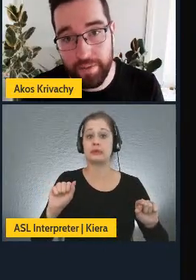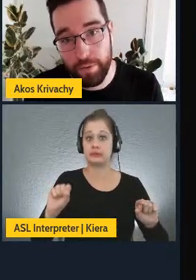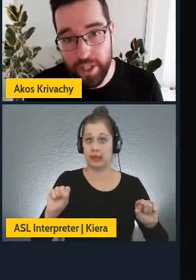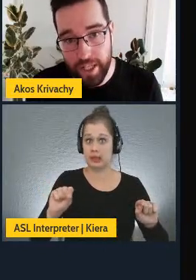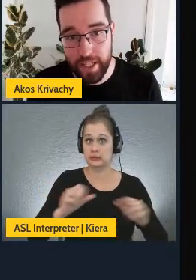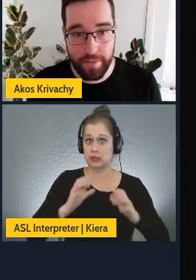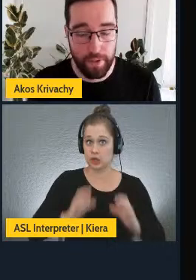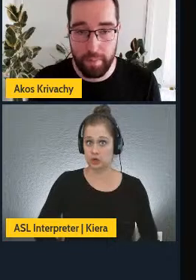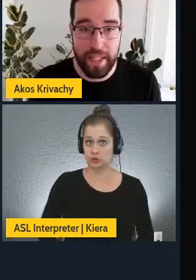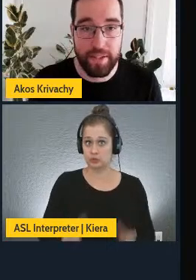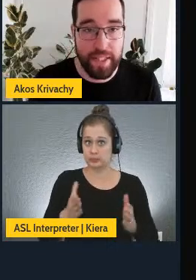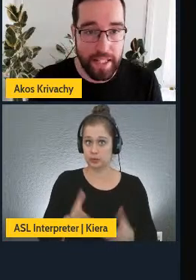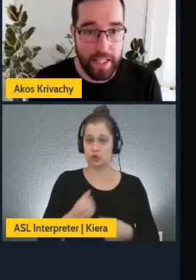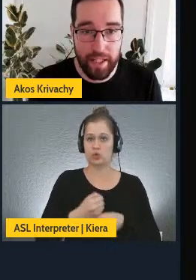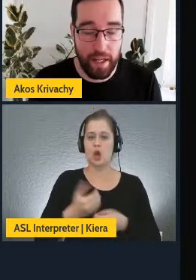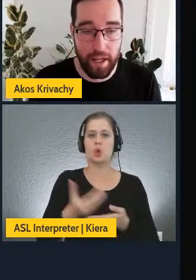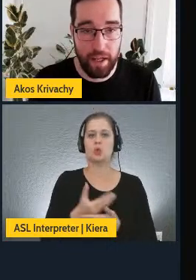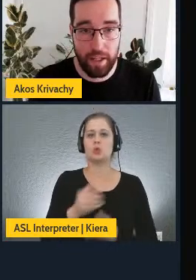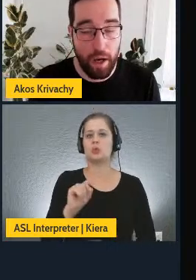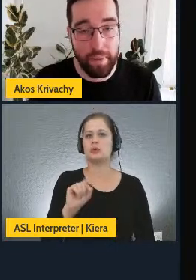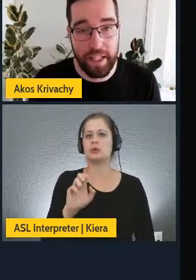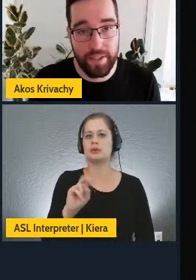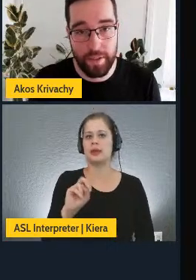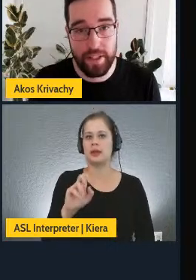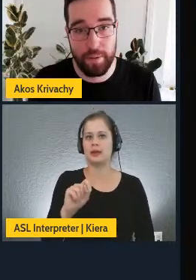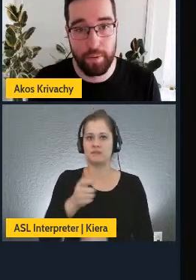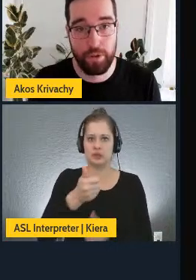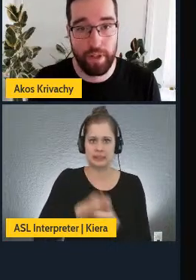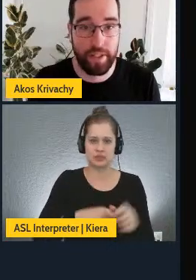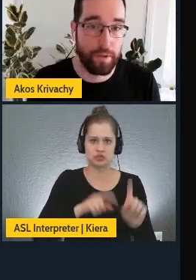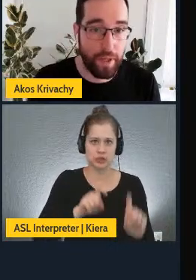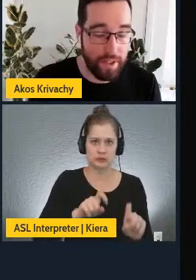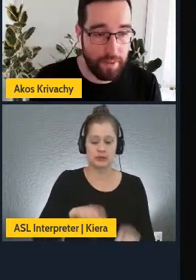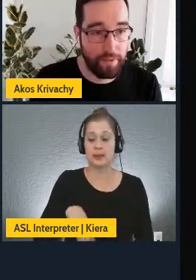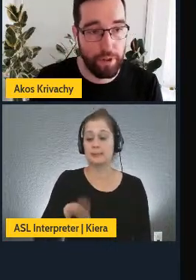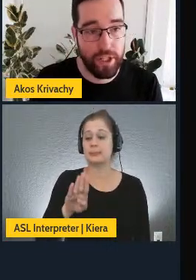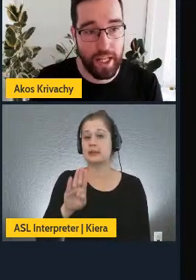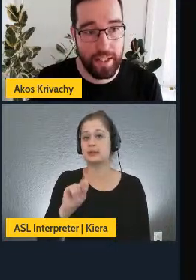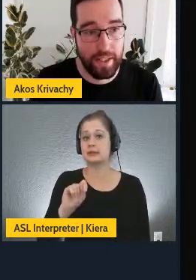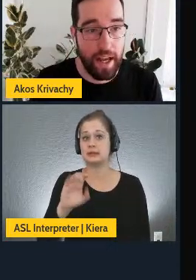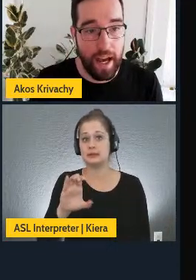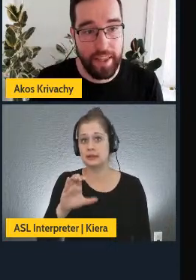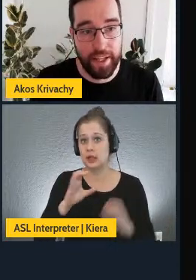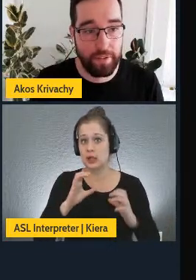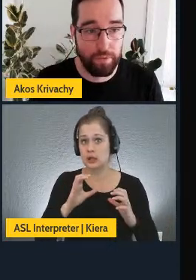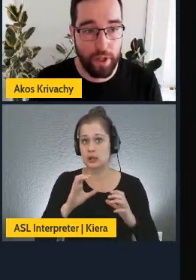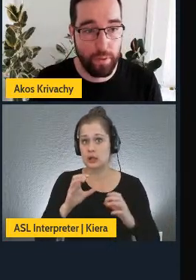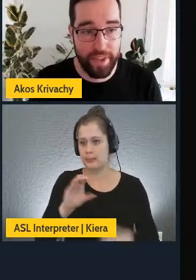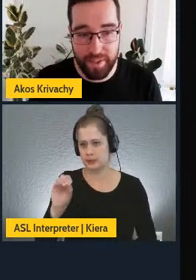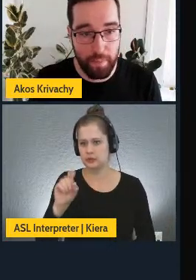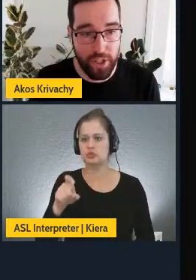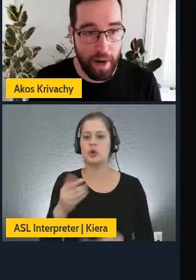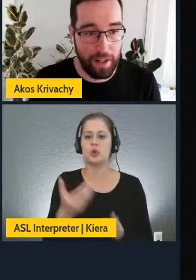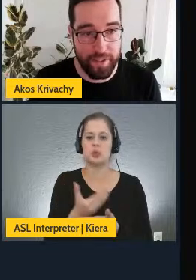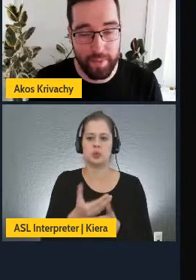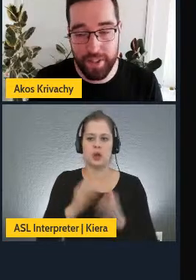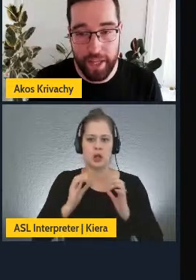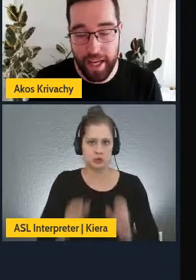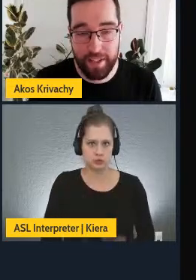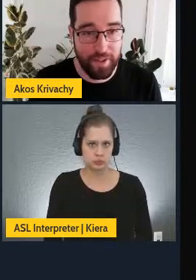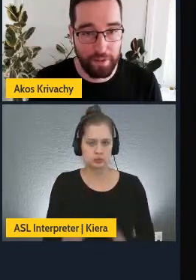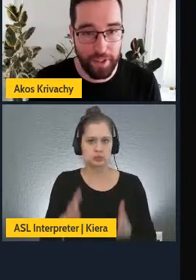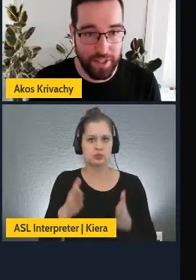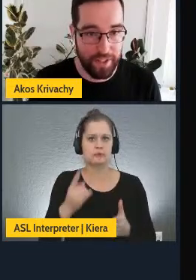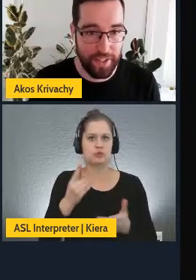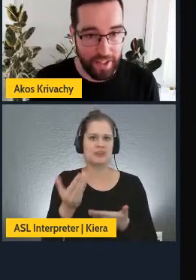create a new tenant for each test. For like B2C companies, you need to create a new customer for each test, and then run with as much parallelism